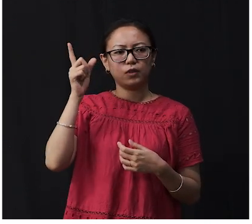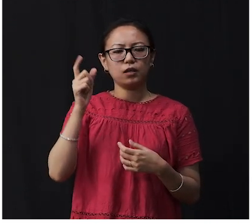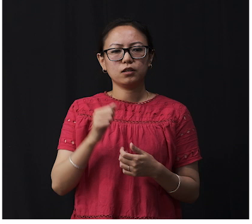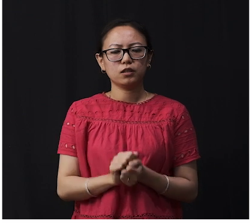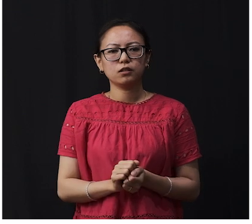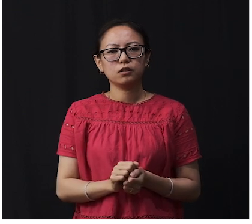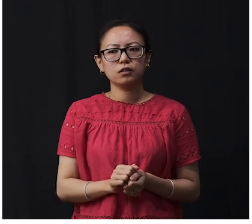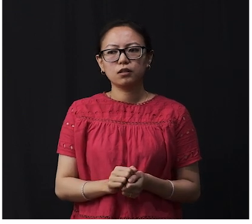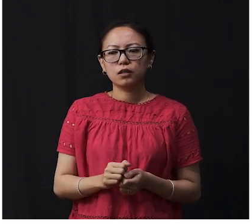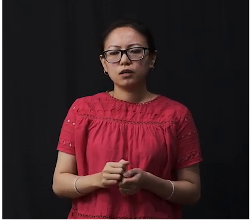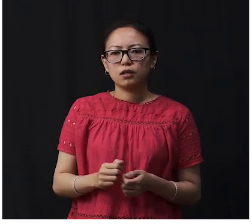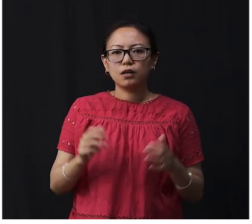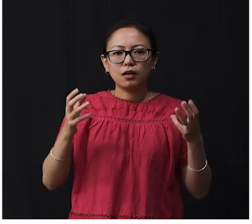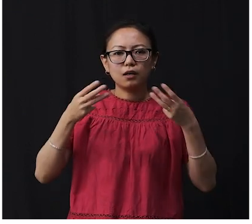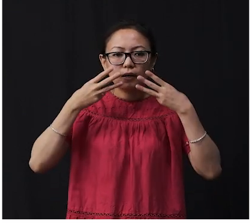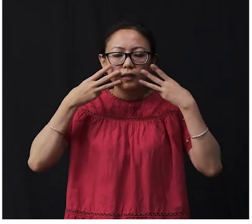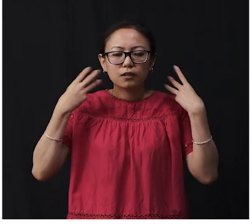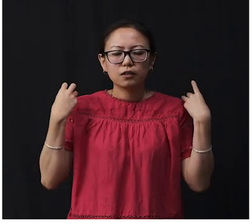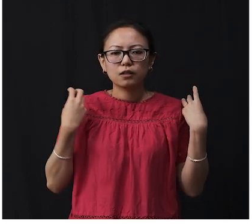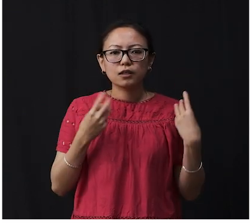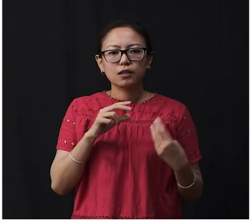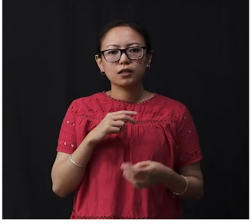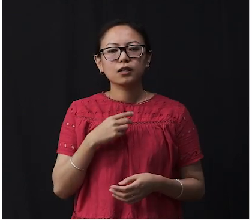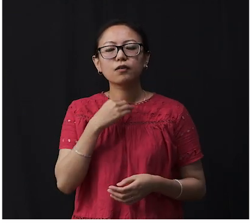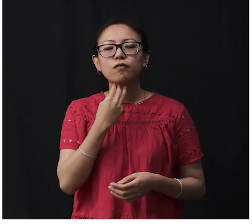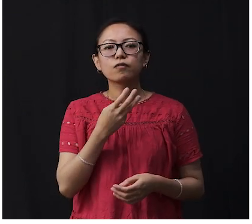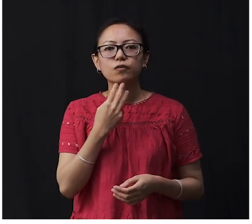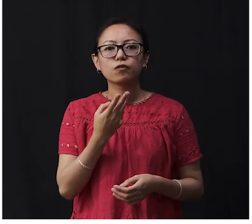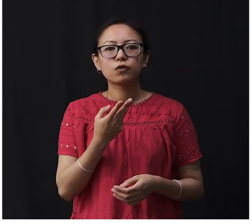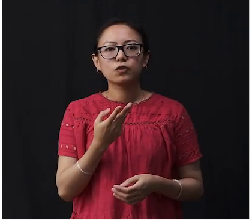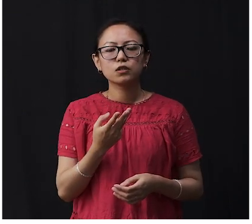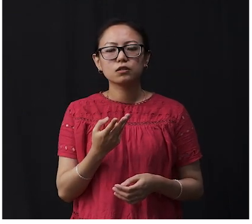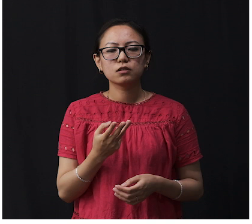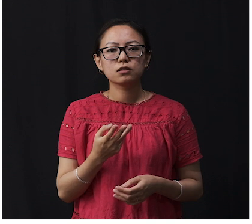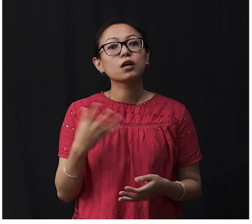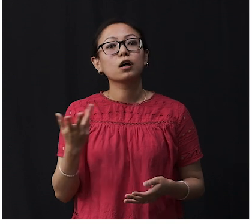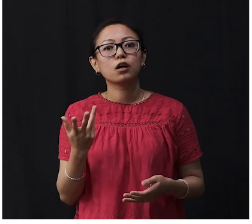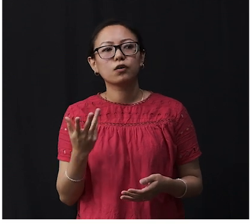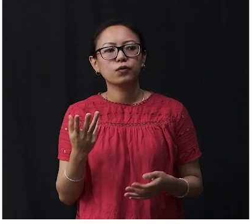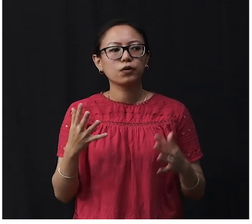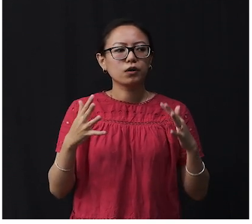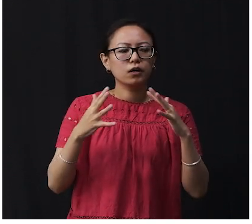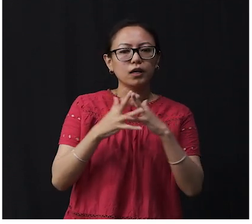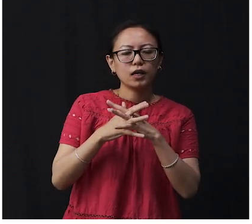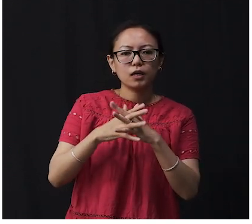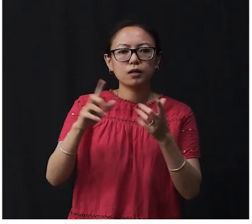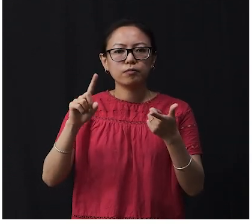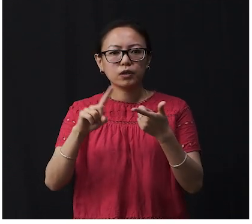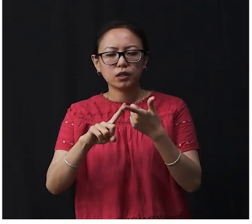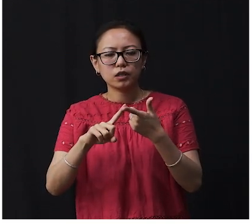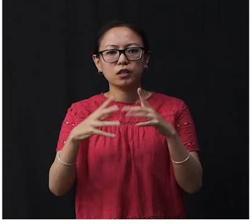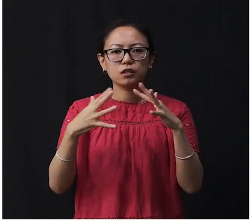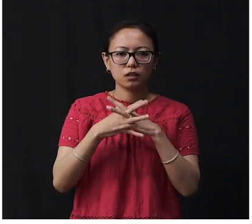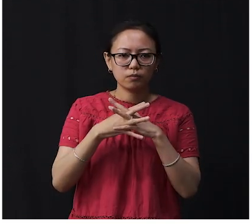a cat, and when they put their tails up, that means they are very angry. So be careful, because cats